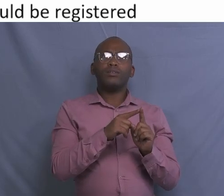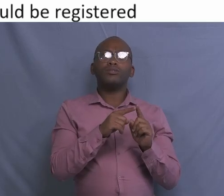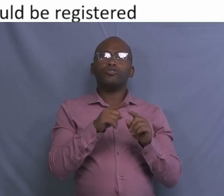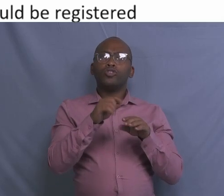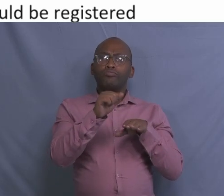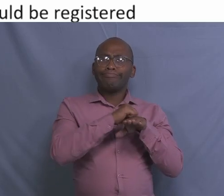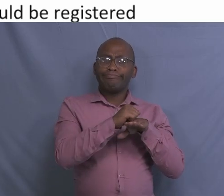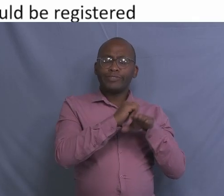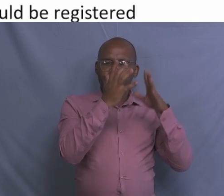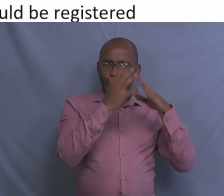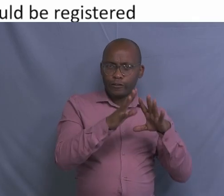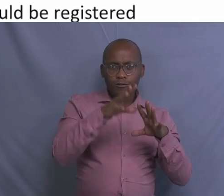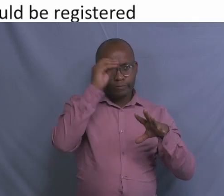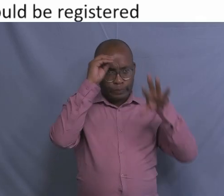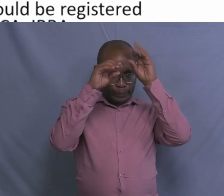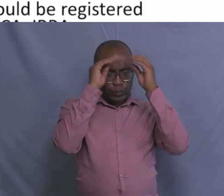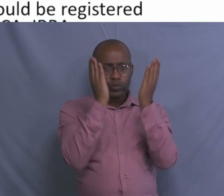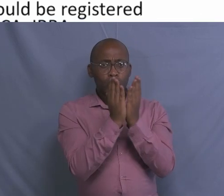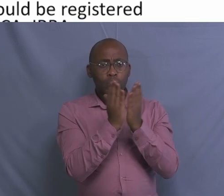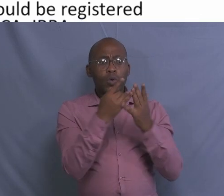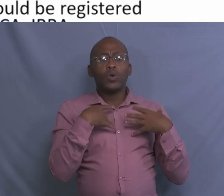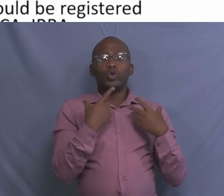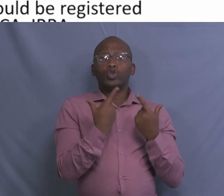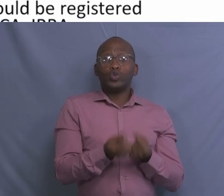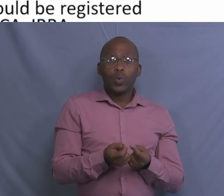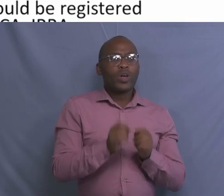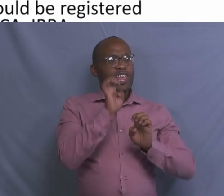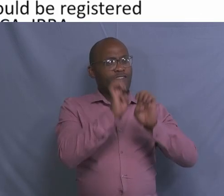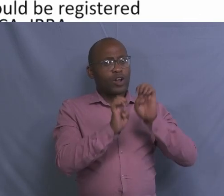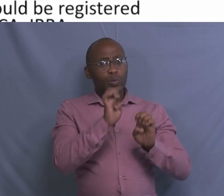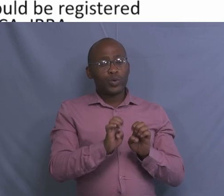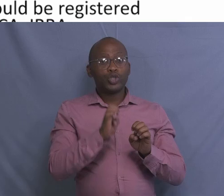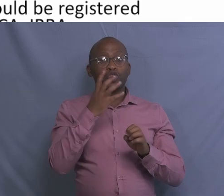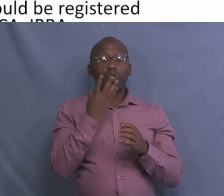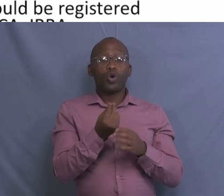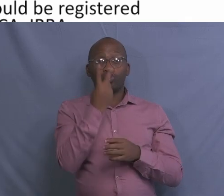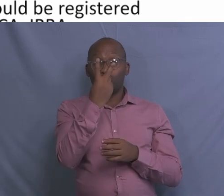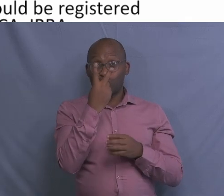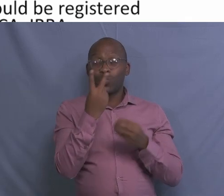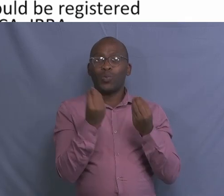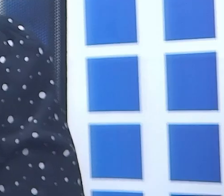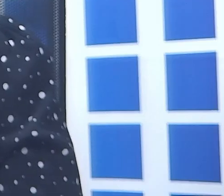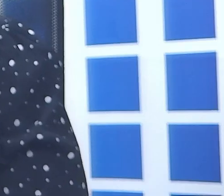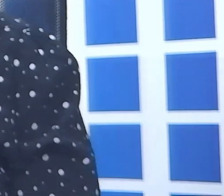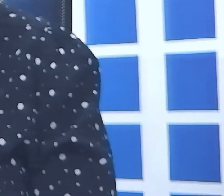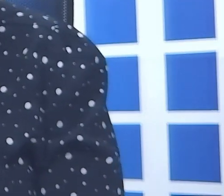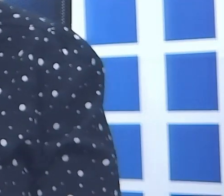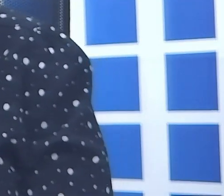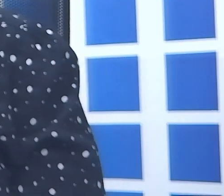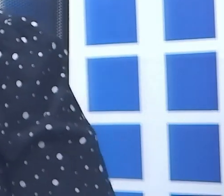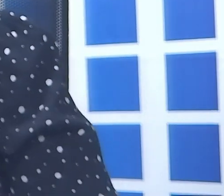they provide independent and objective evaluations of financial and operational business activities. It is